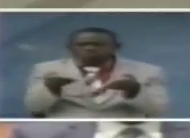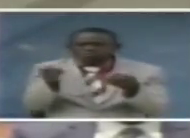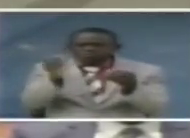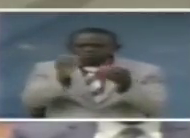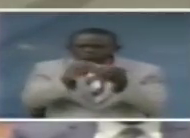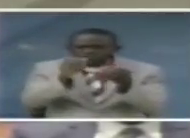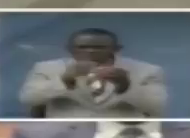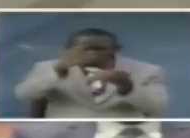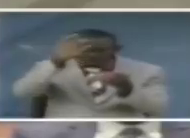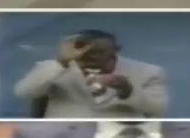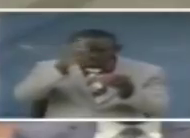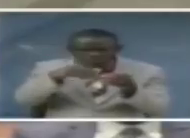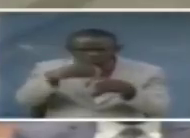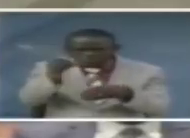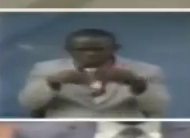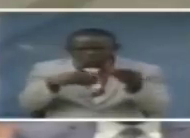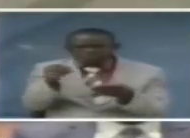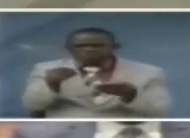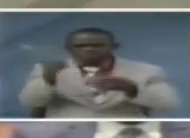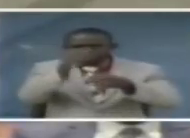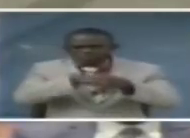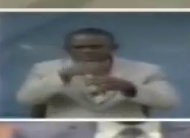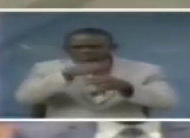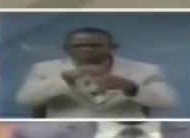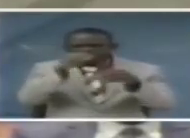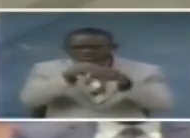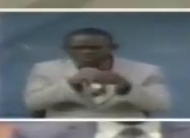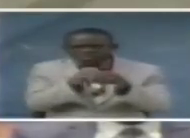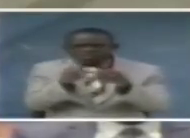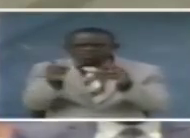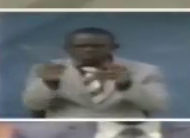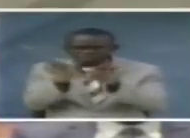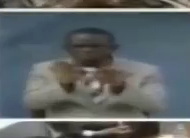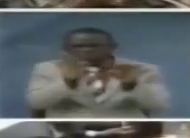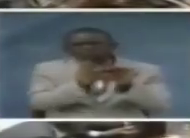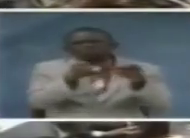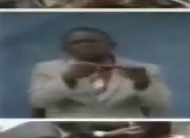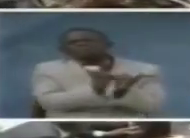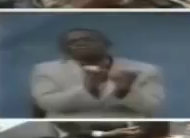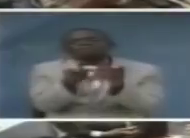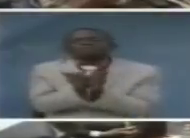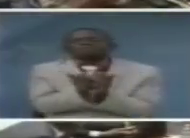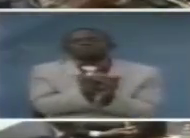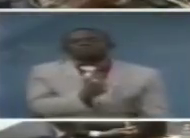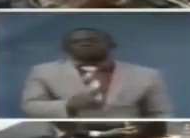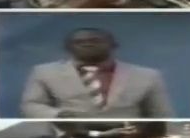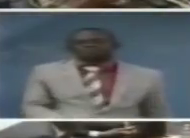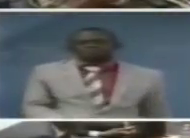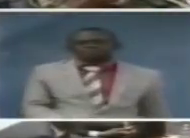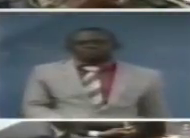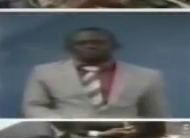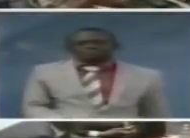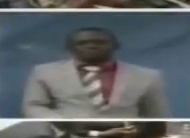accelerated depreciation for capital expenditure by qualifying investment in